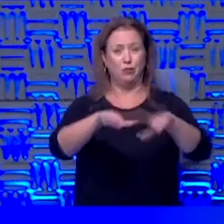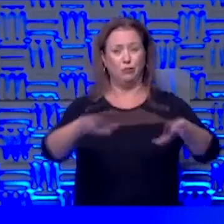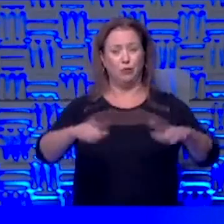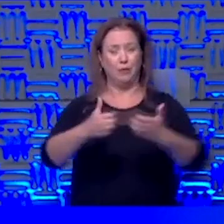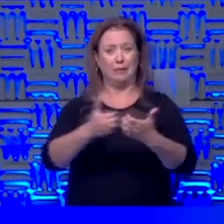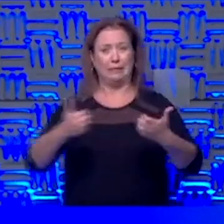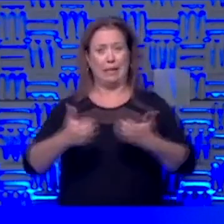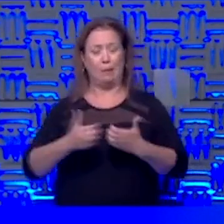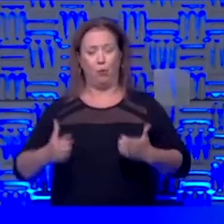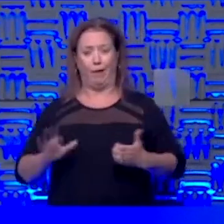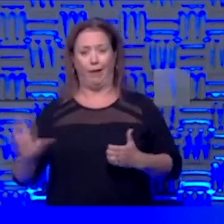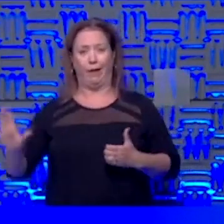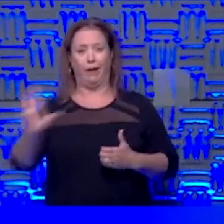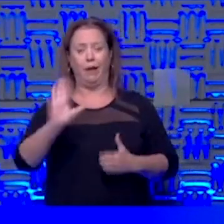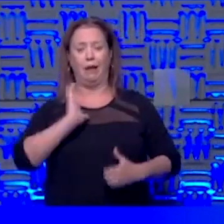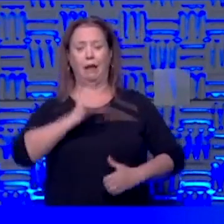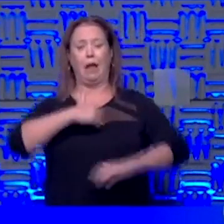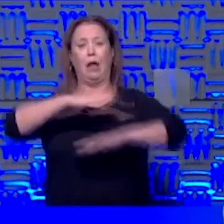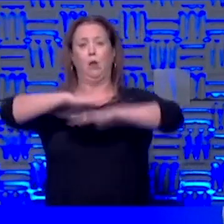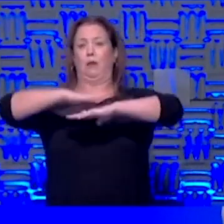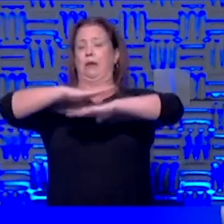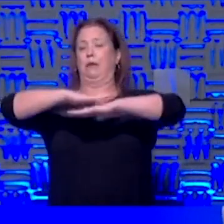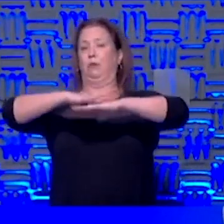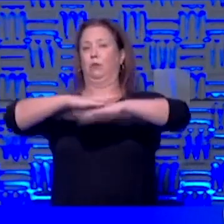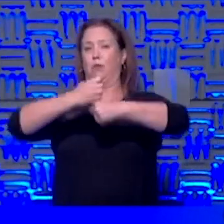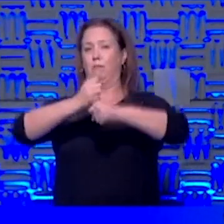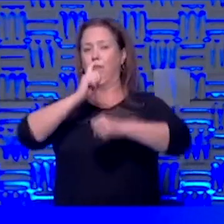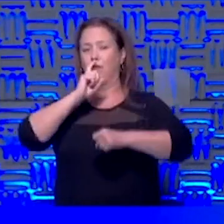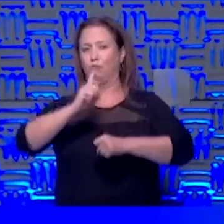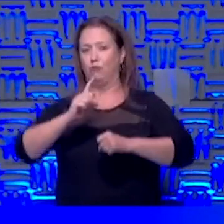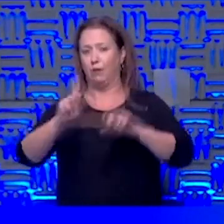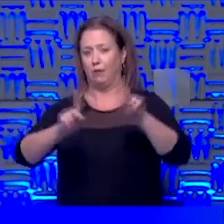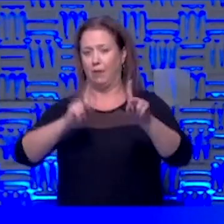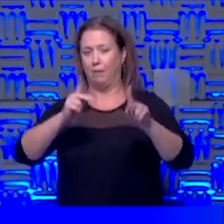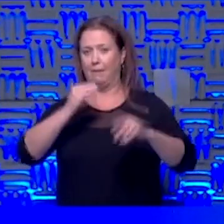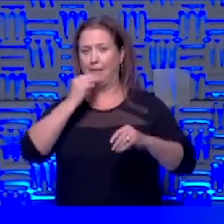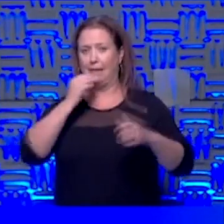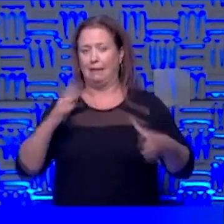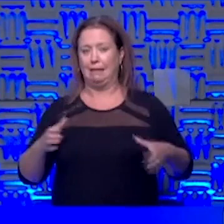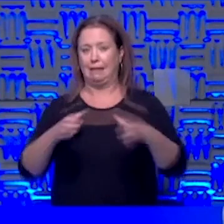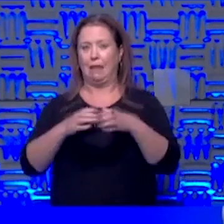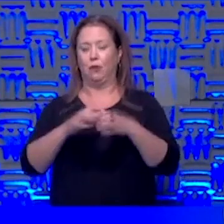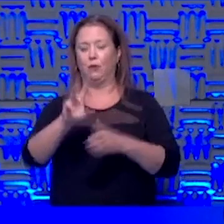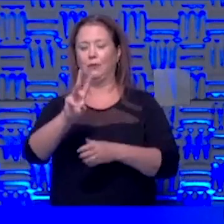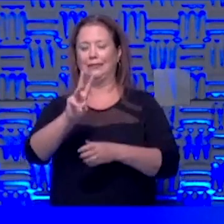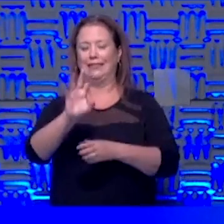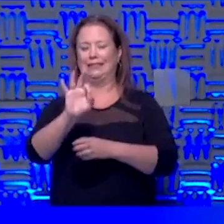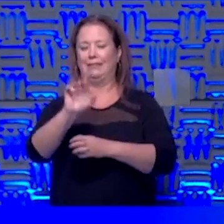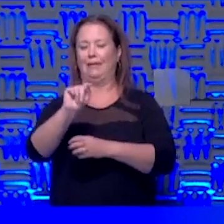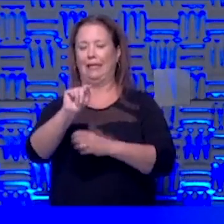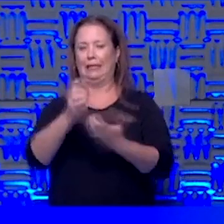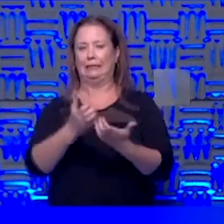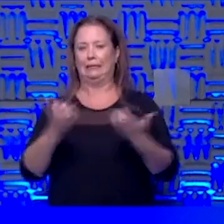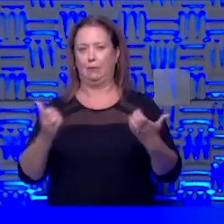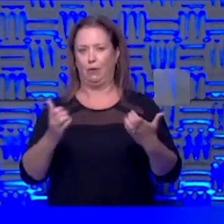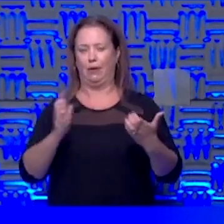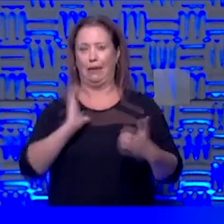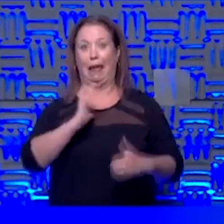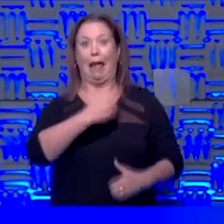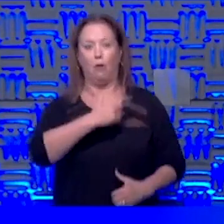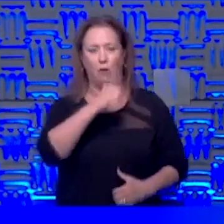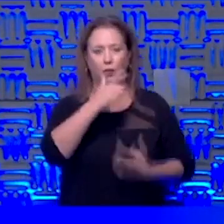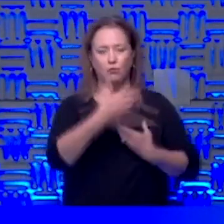out, like you said, our tables, we are making sure that if people do eat together, they are at least 6 feet apart on those tables. So if you